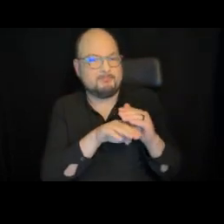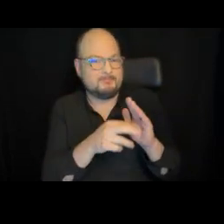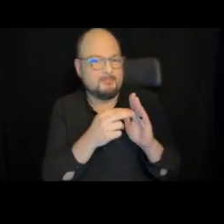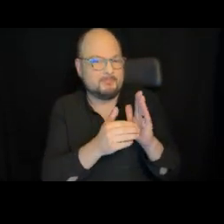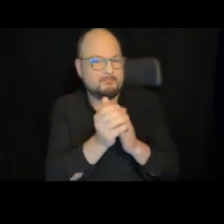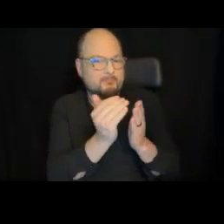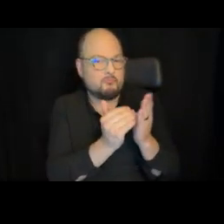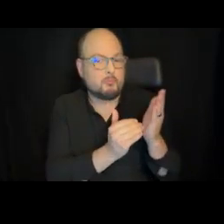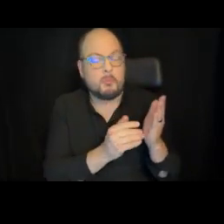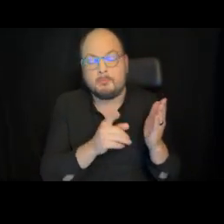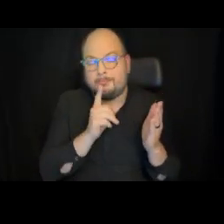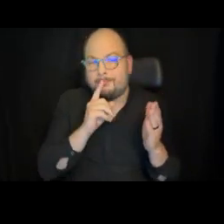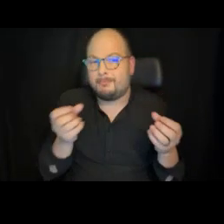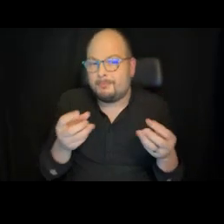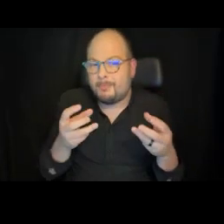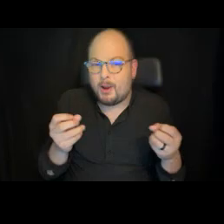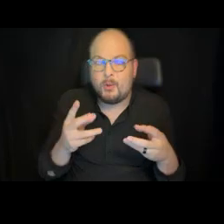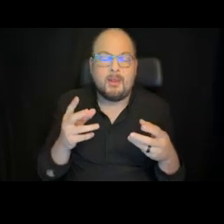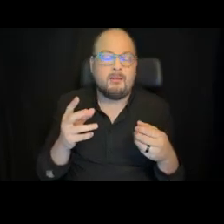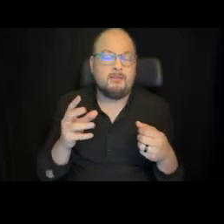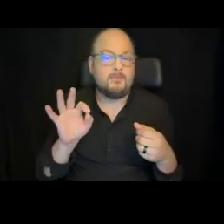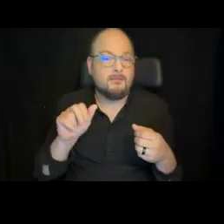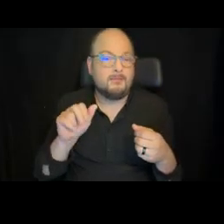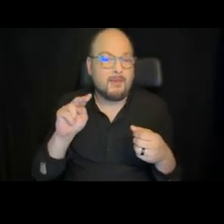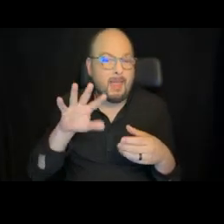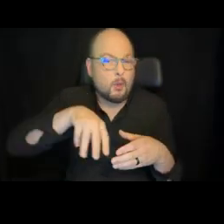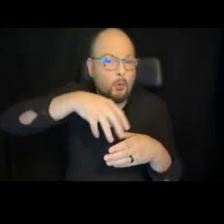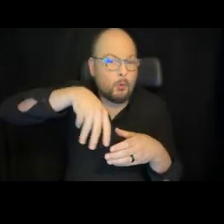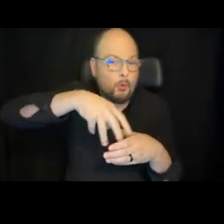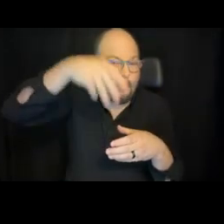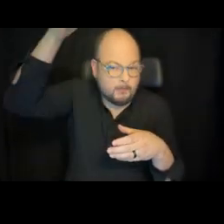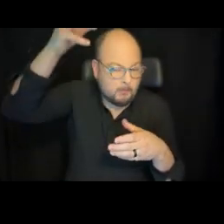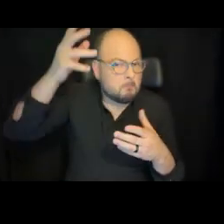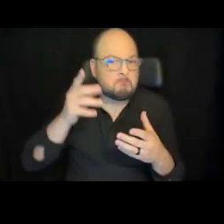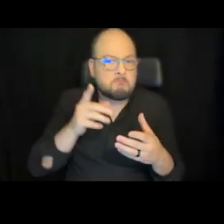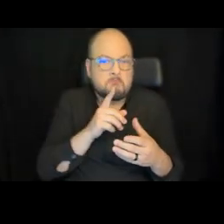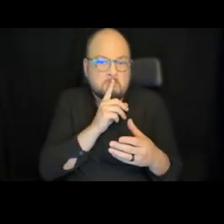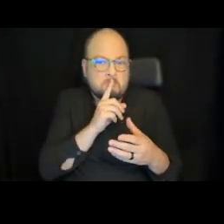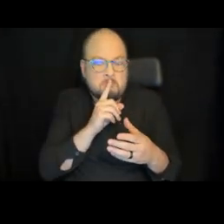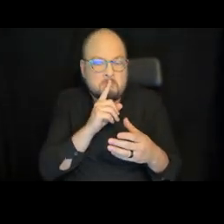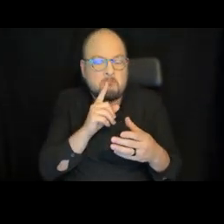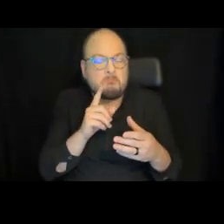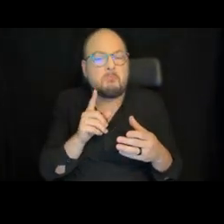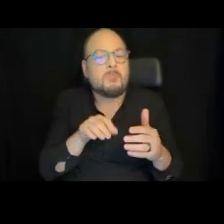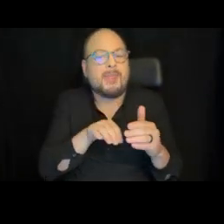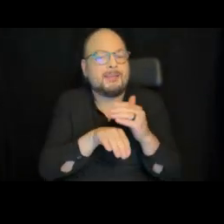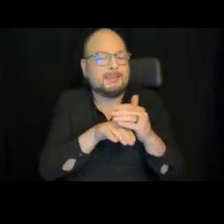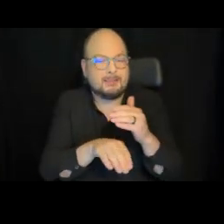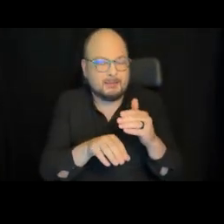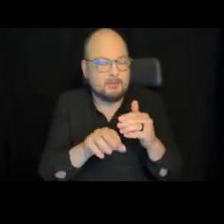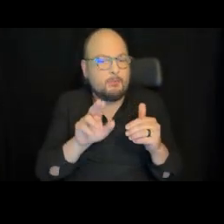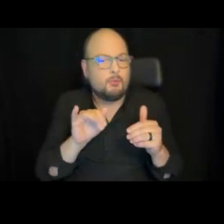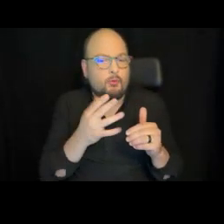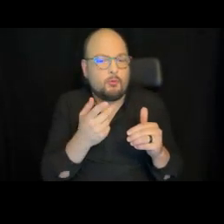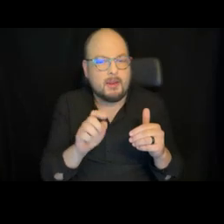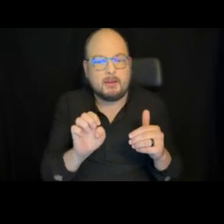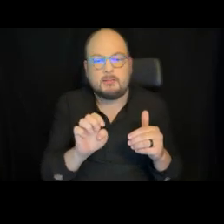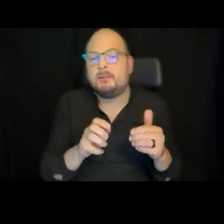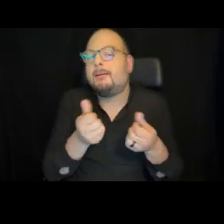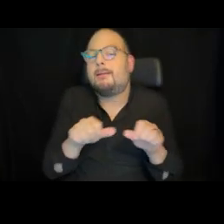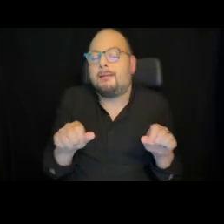microwaves and exhaust fans be located within accessible reach ranges. Kitchens having range hood fan controls that